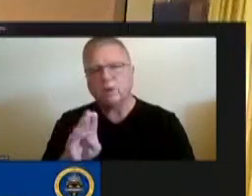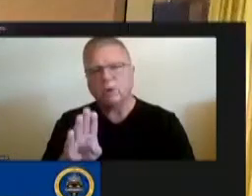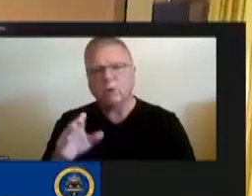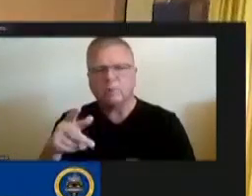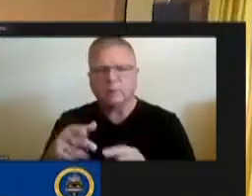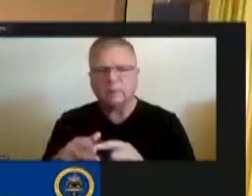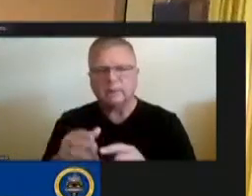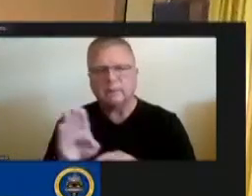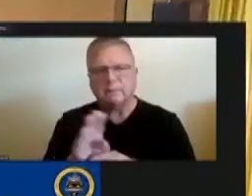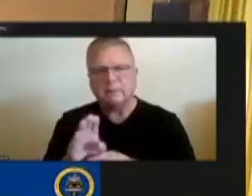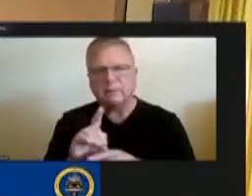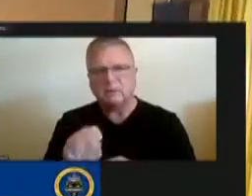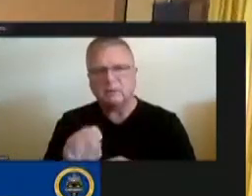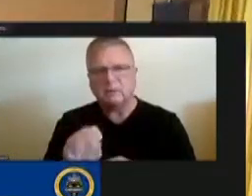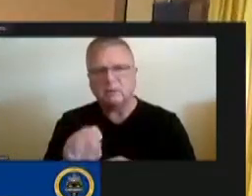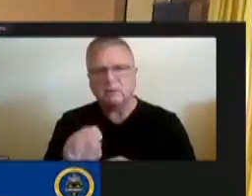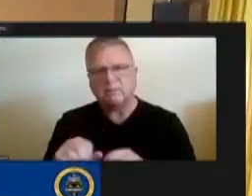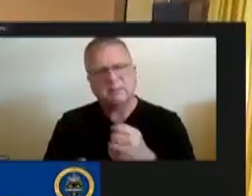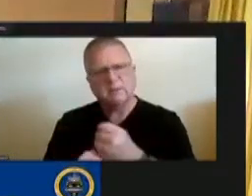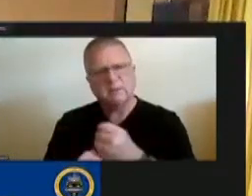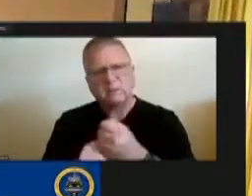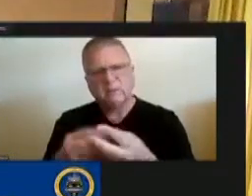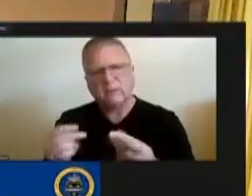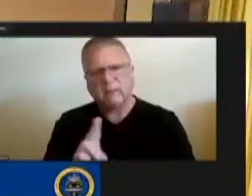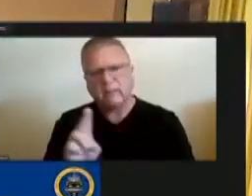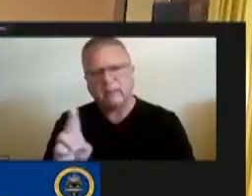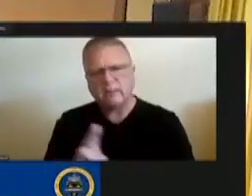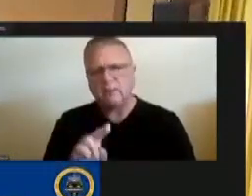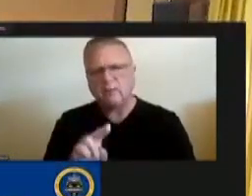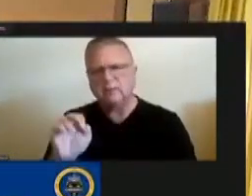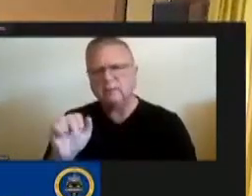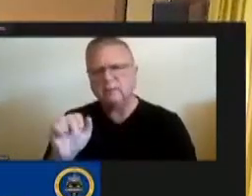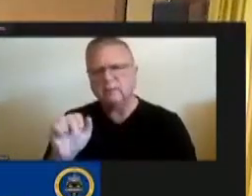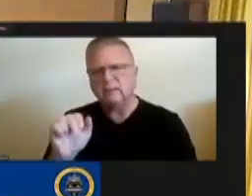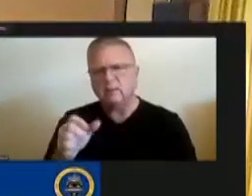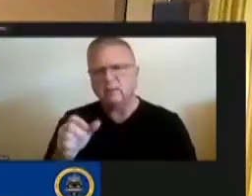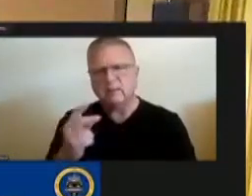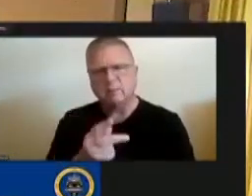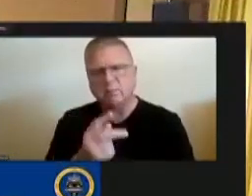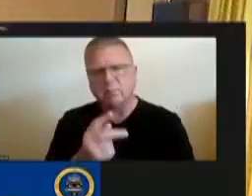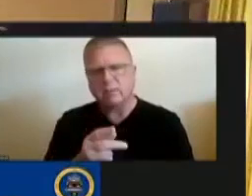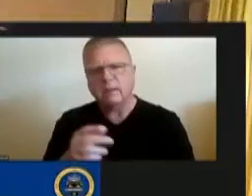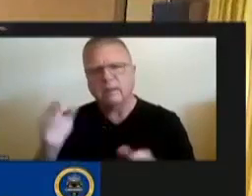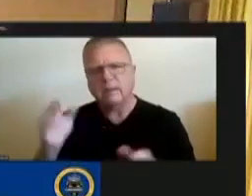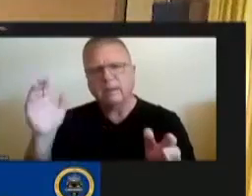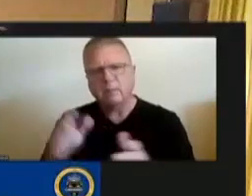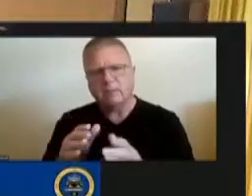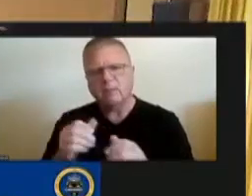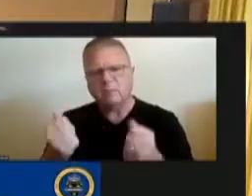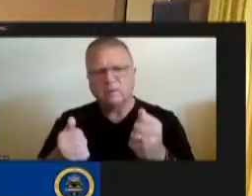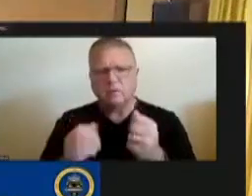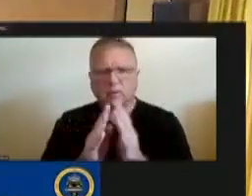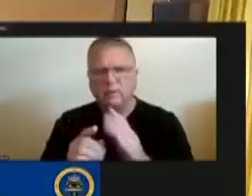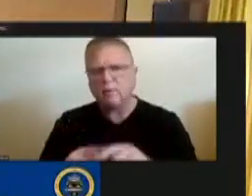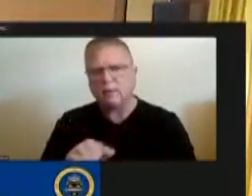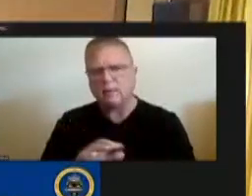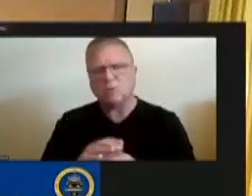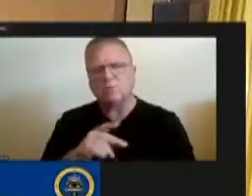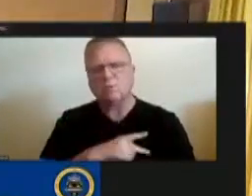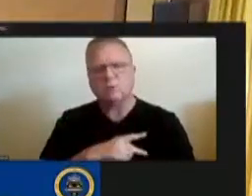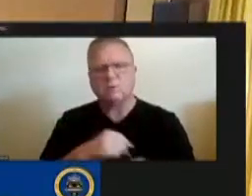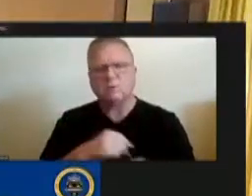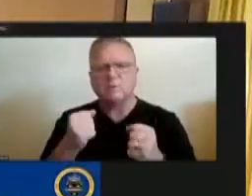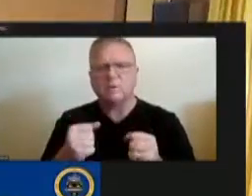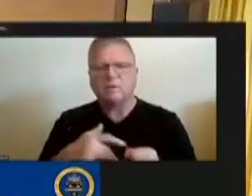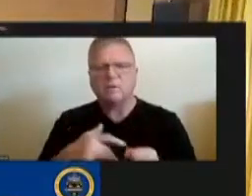well as support land use, zoning, and parking policies that reduce vehicular traffic and reliance on personal vehicles. We feel